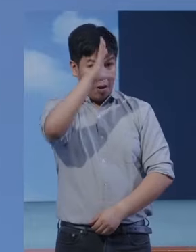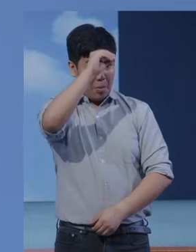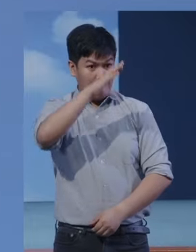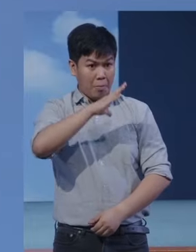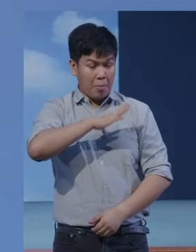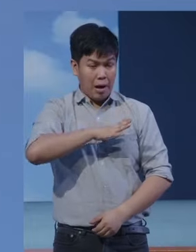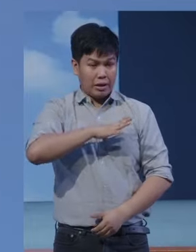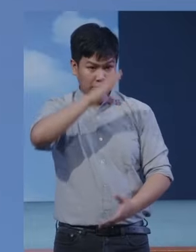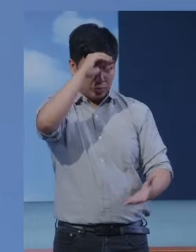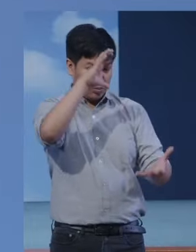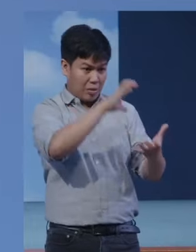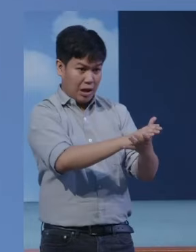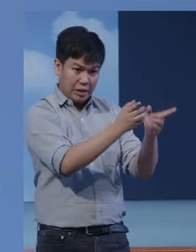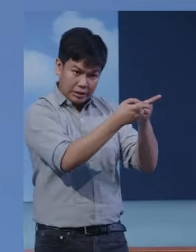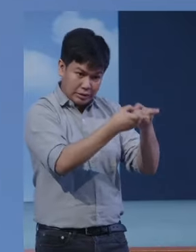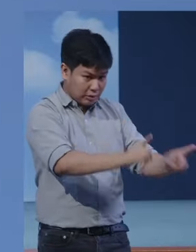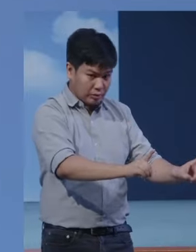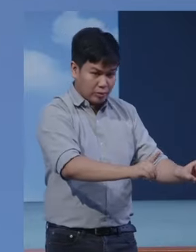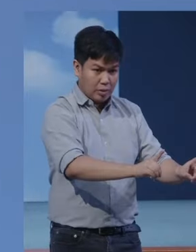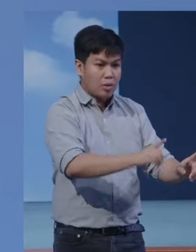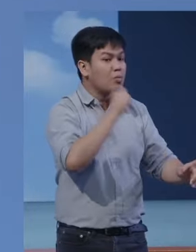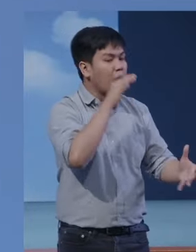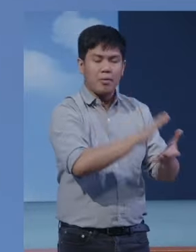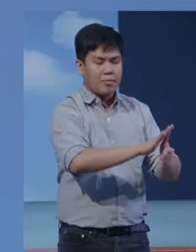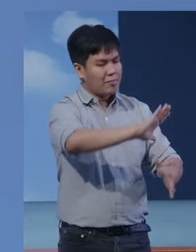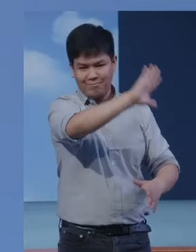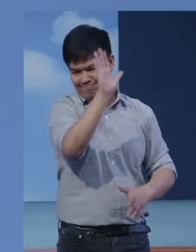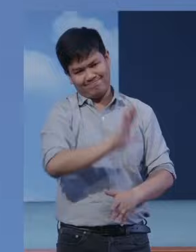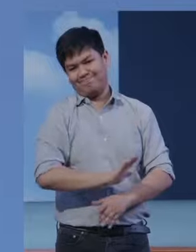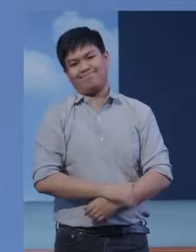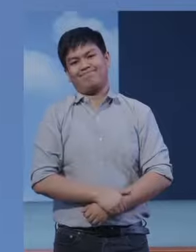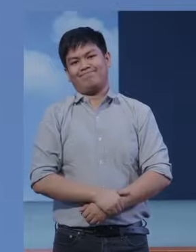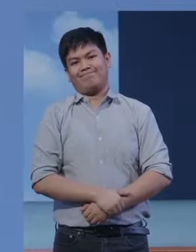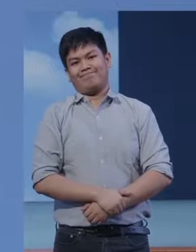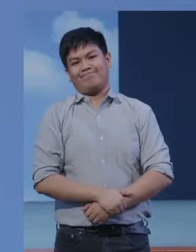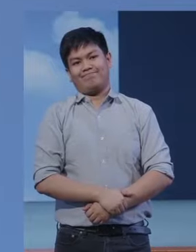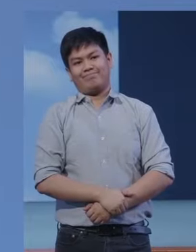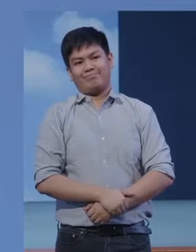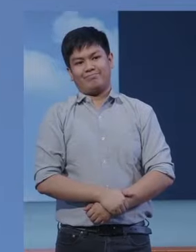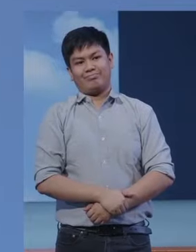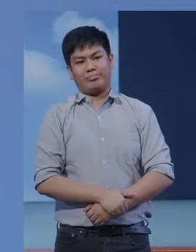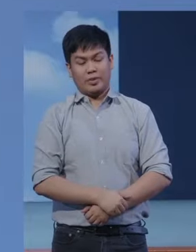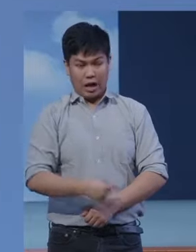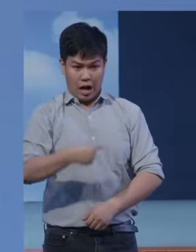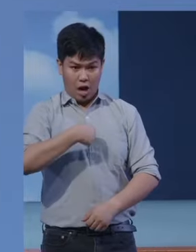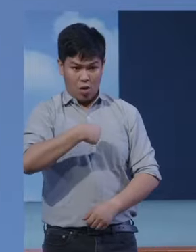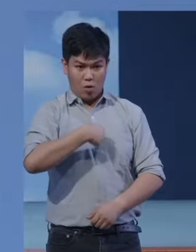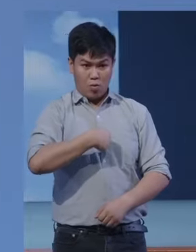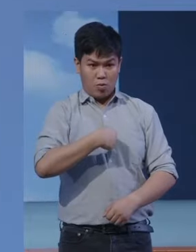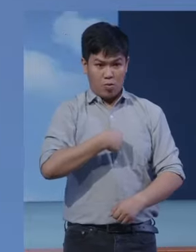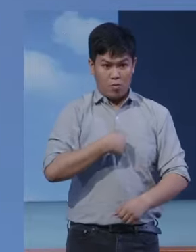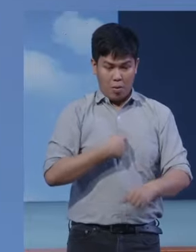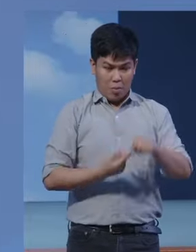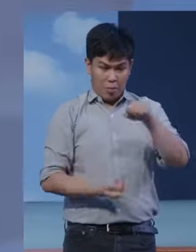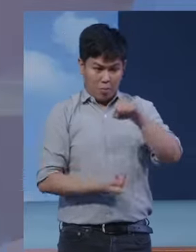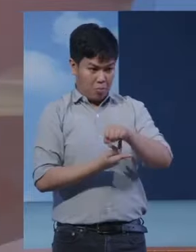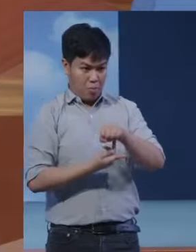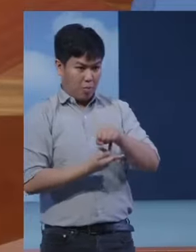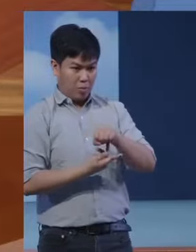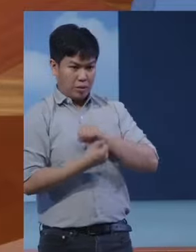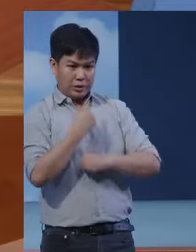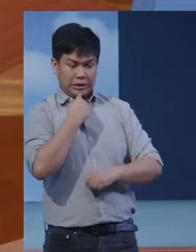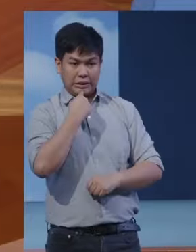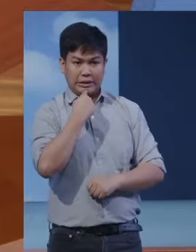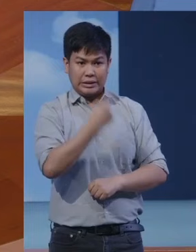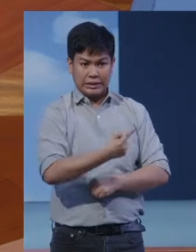divorce his wife should not to the rest I say i not the Lord ibig ba sabihin